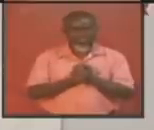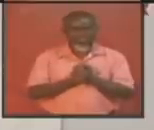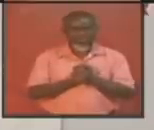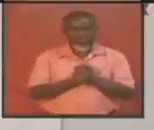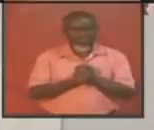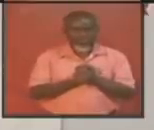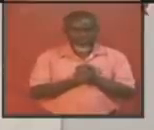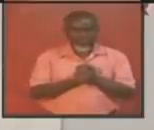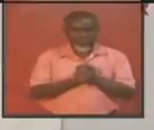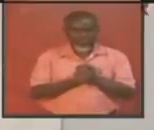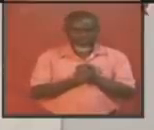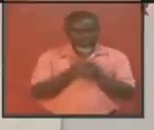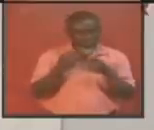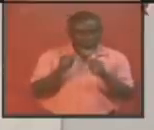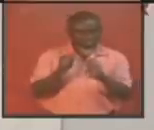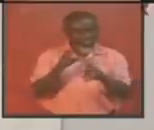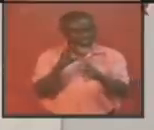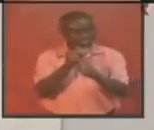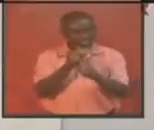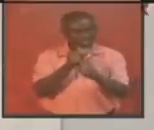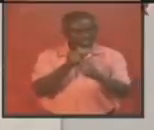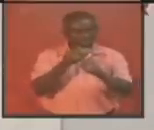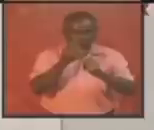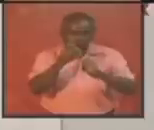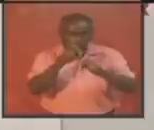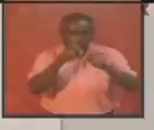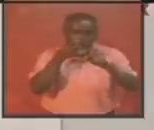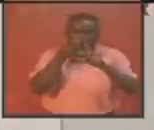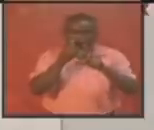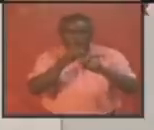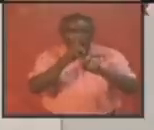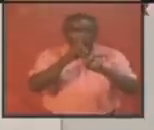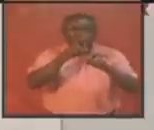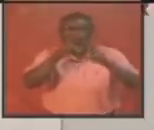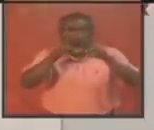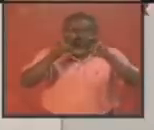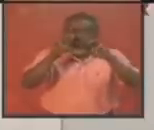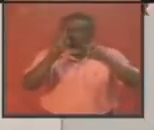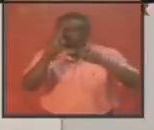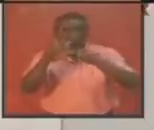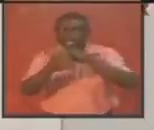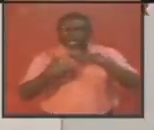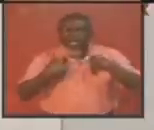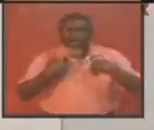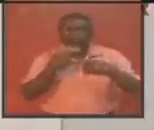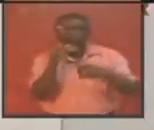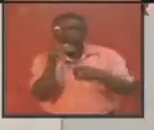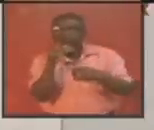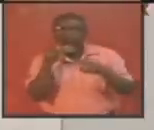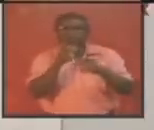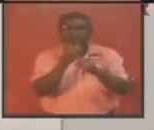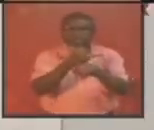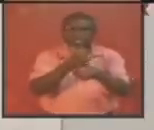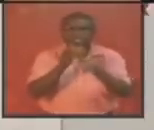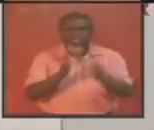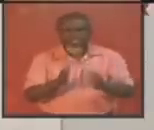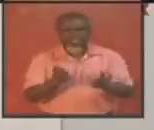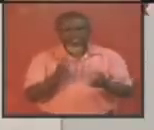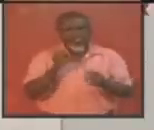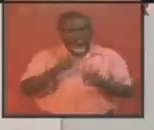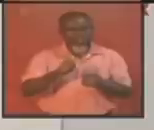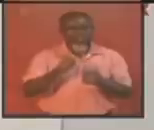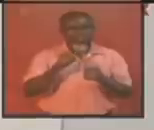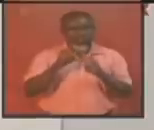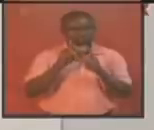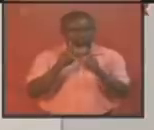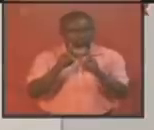to the exploration and acquisition of COVID-19 vaccines. As has been